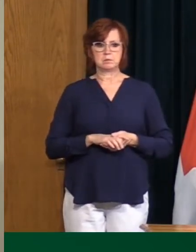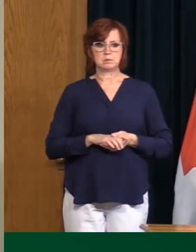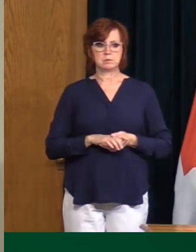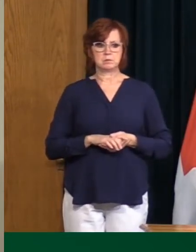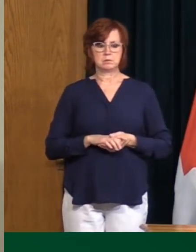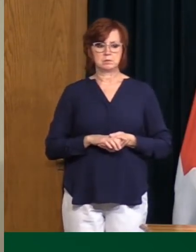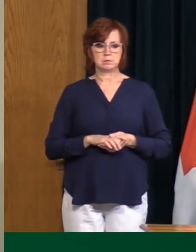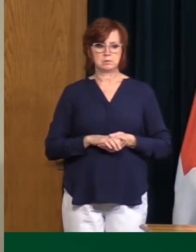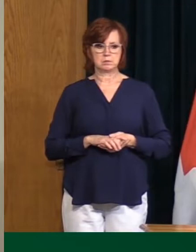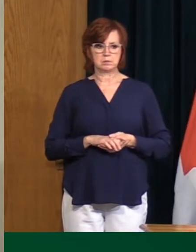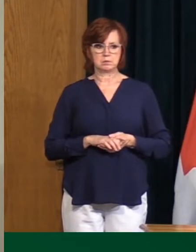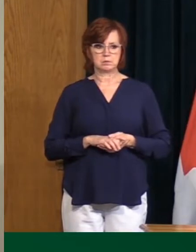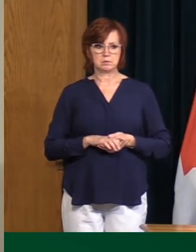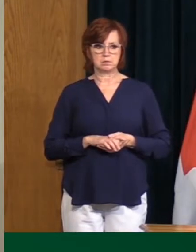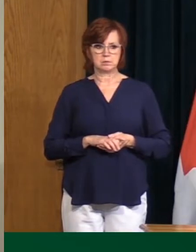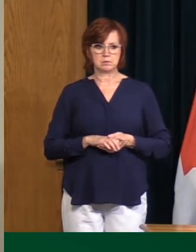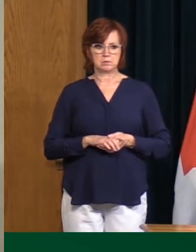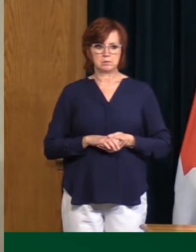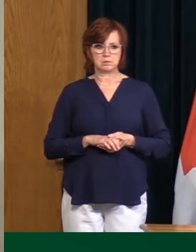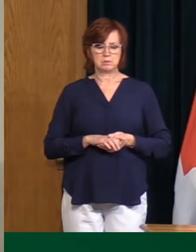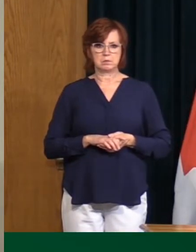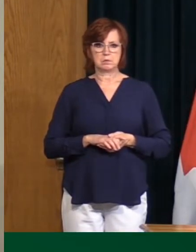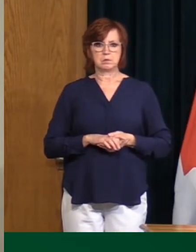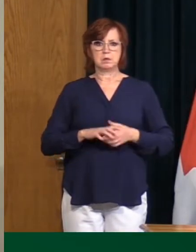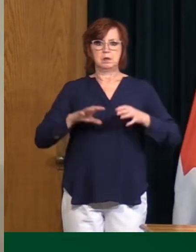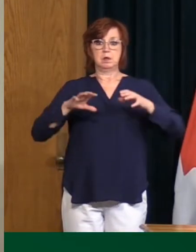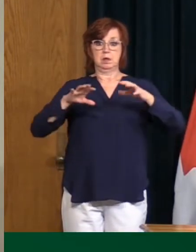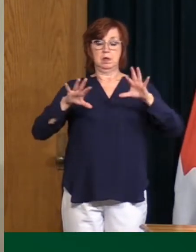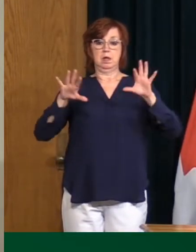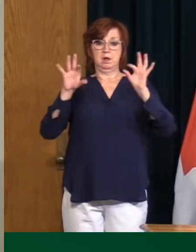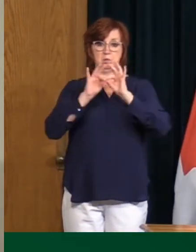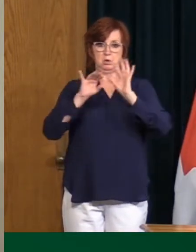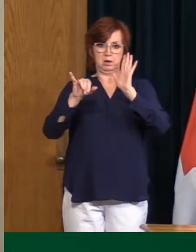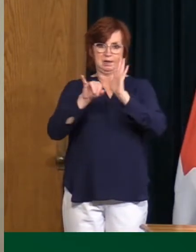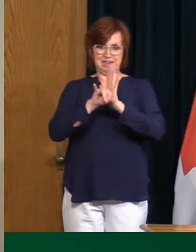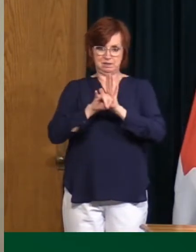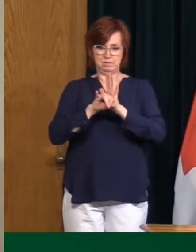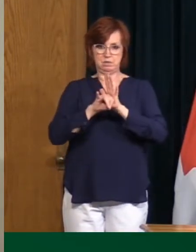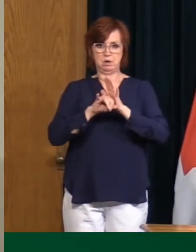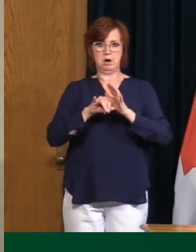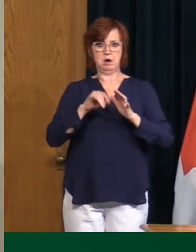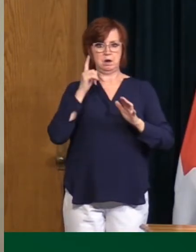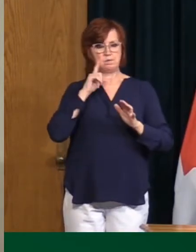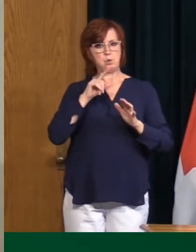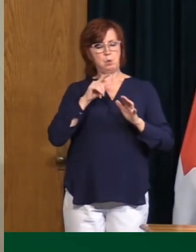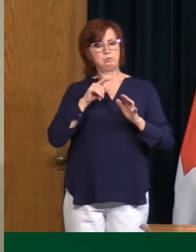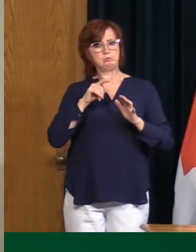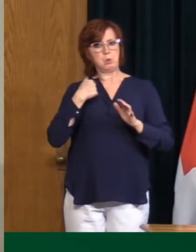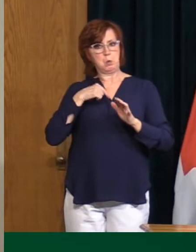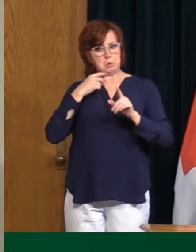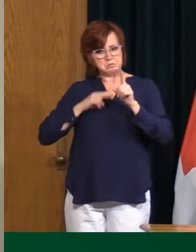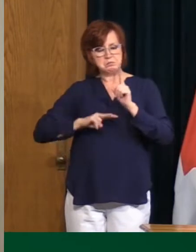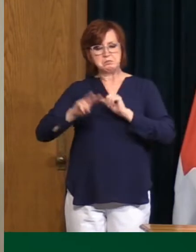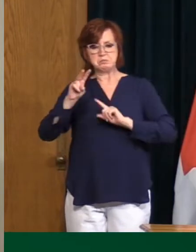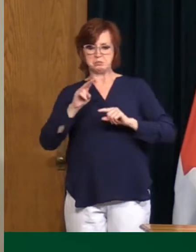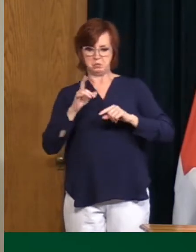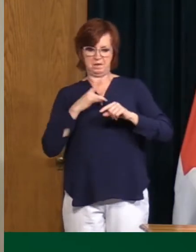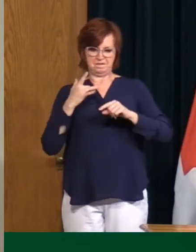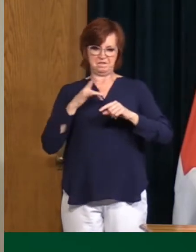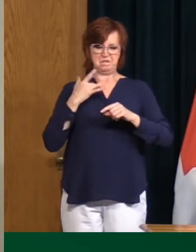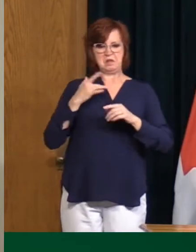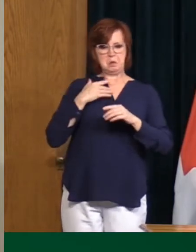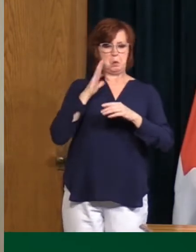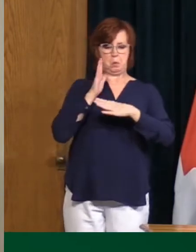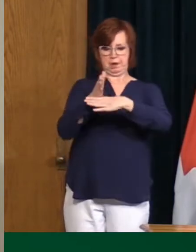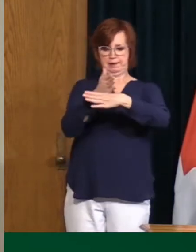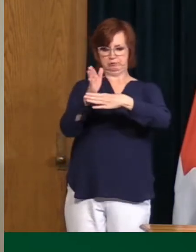COVID activity that we would have otherwise missed? And then once fall comes, obviously we'll evaluate what we've learned over the last 2-3 months, and